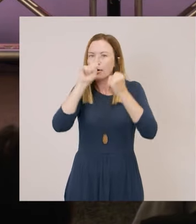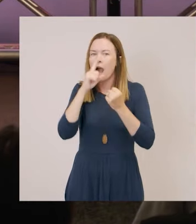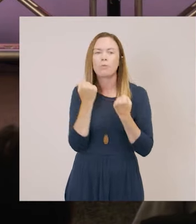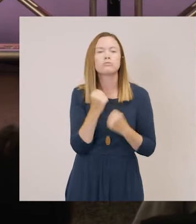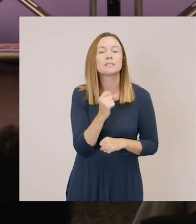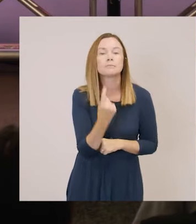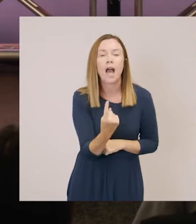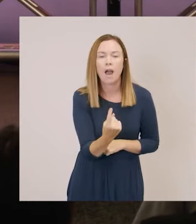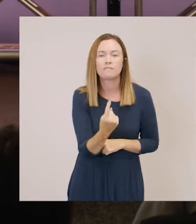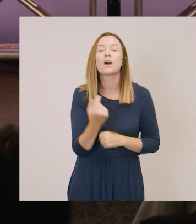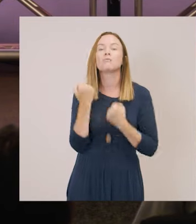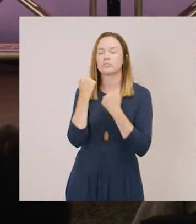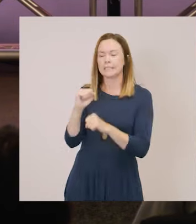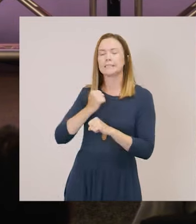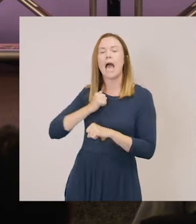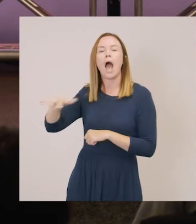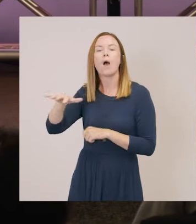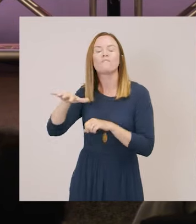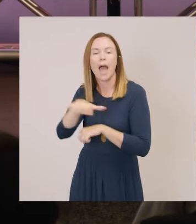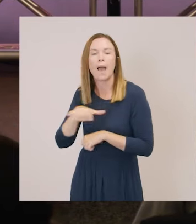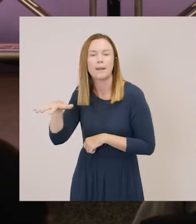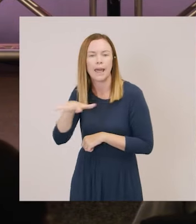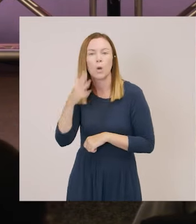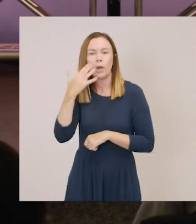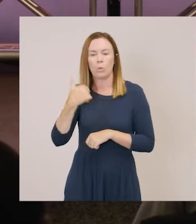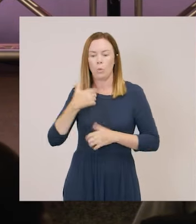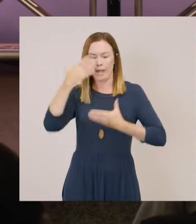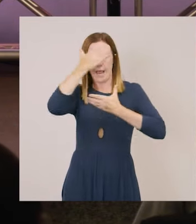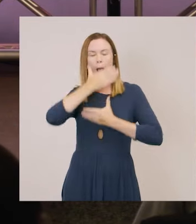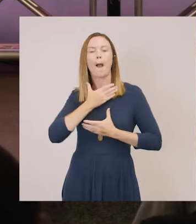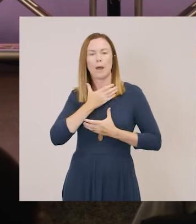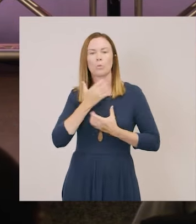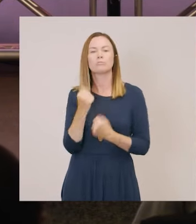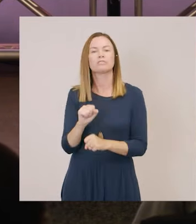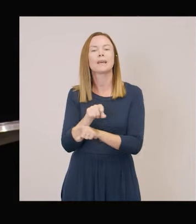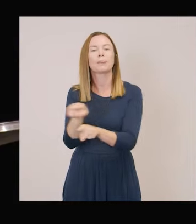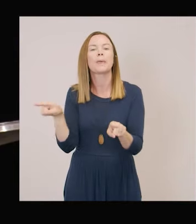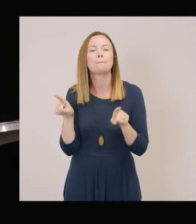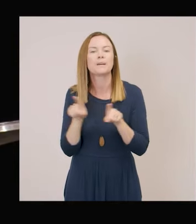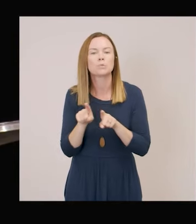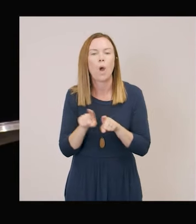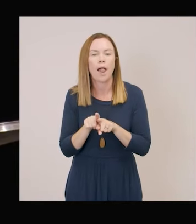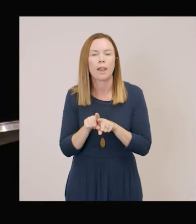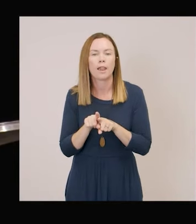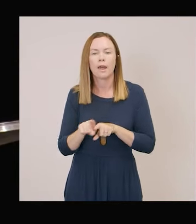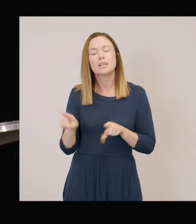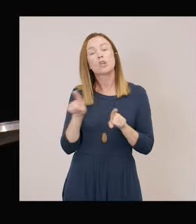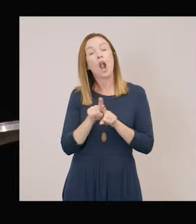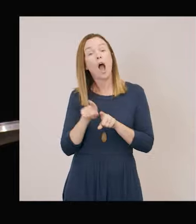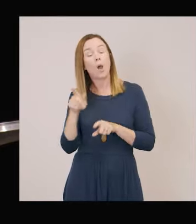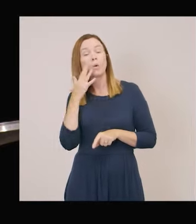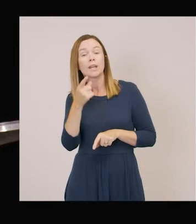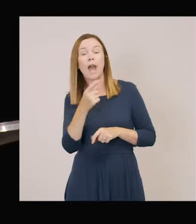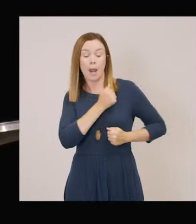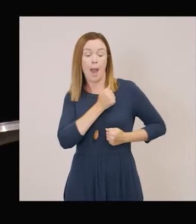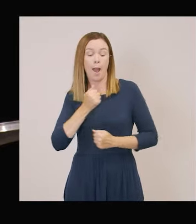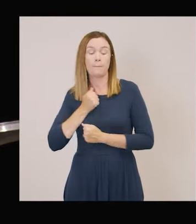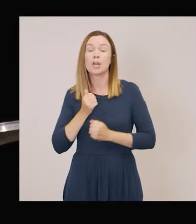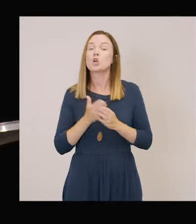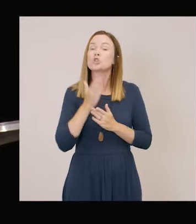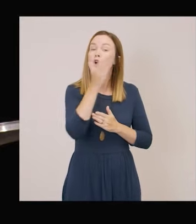It protects our families when we put on the armor ourselves. It's a little bit like thinking about an army going to